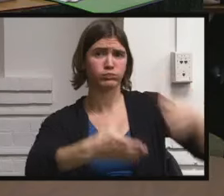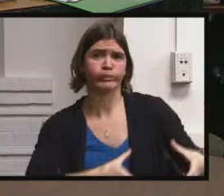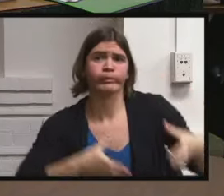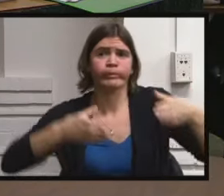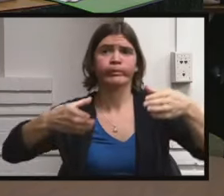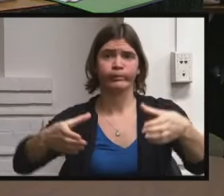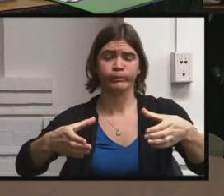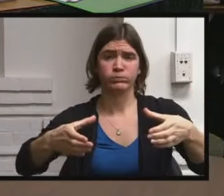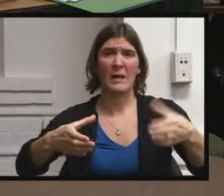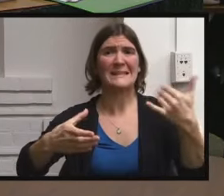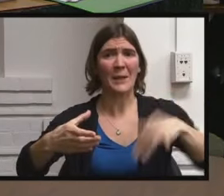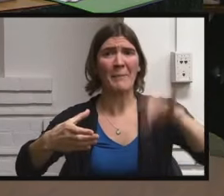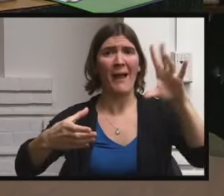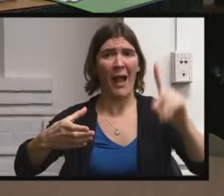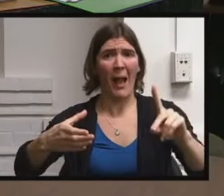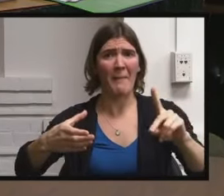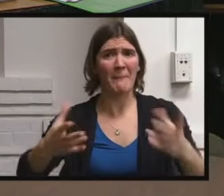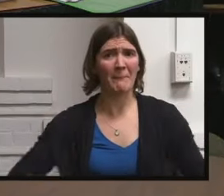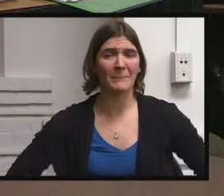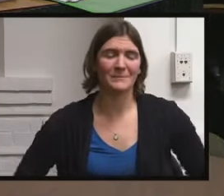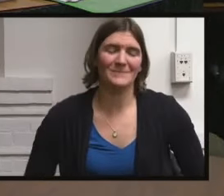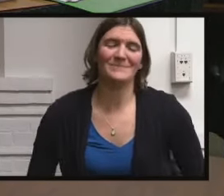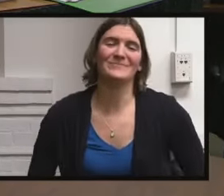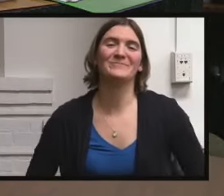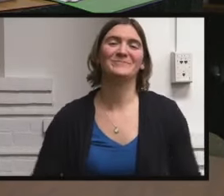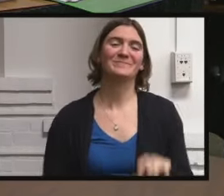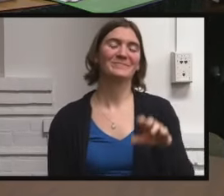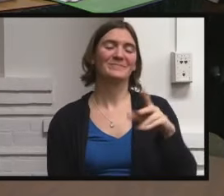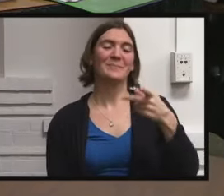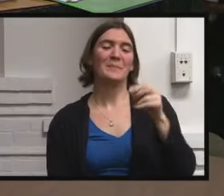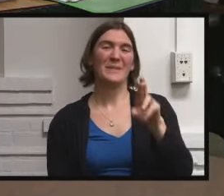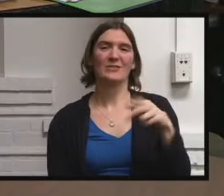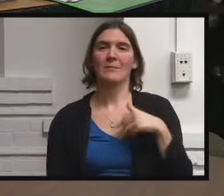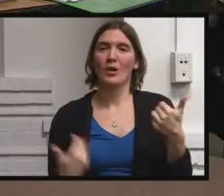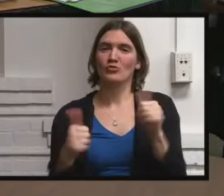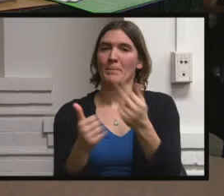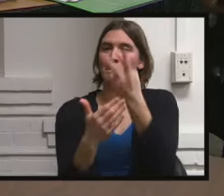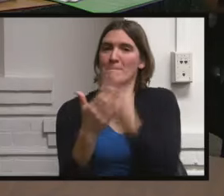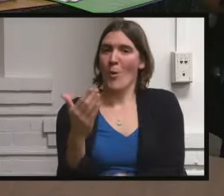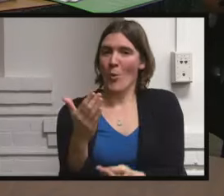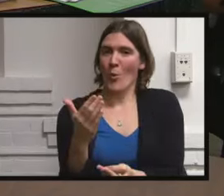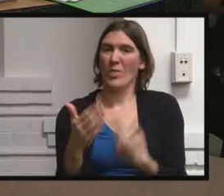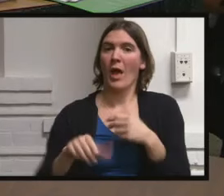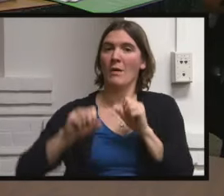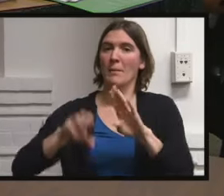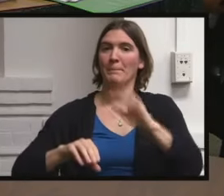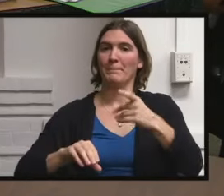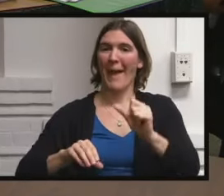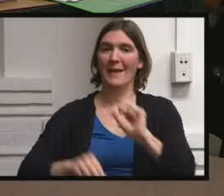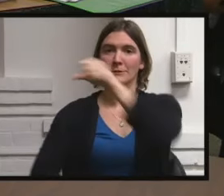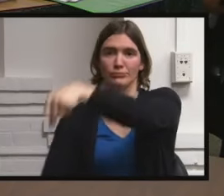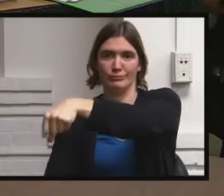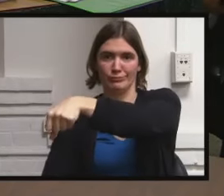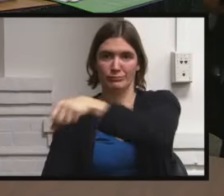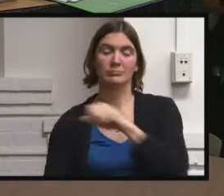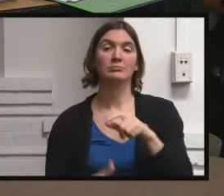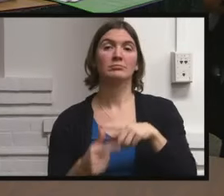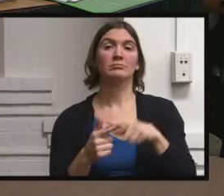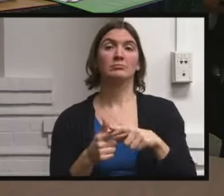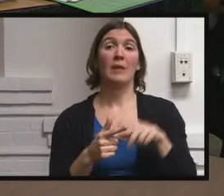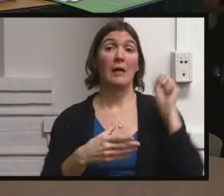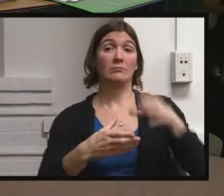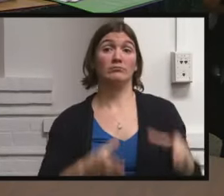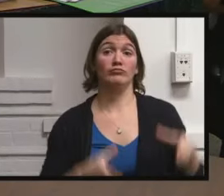so I've done it both ways, and I've experienced it one time when I put just the bag